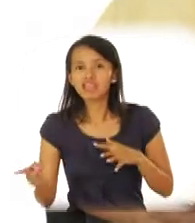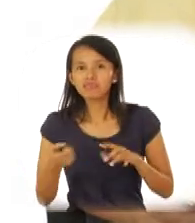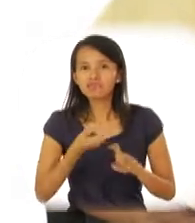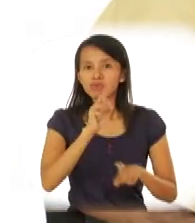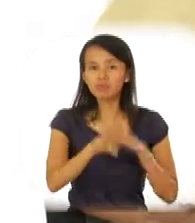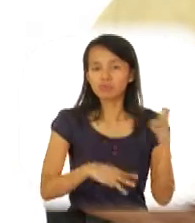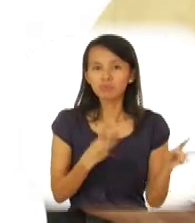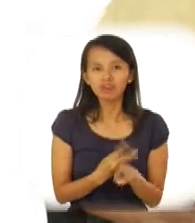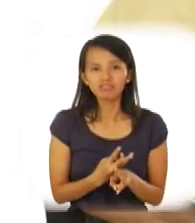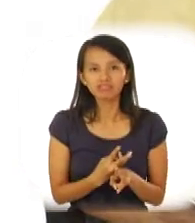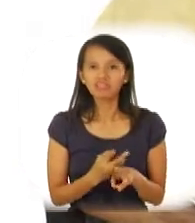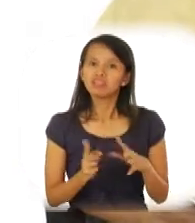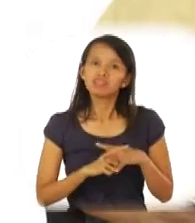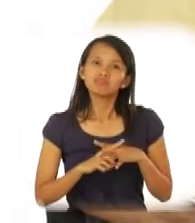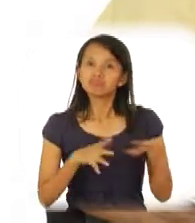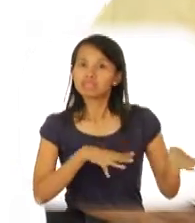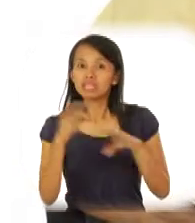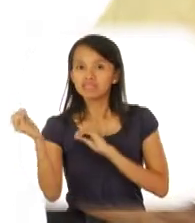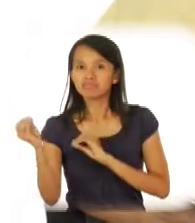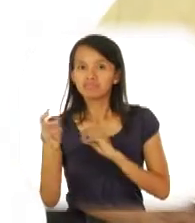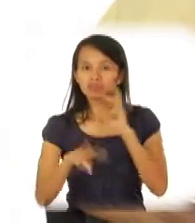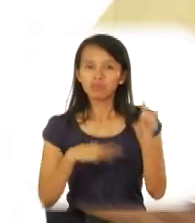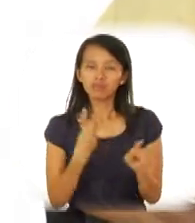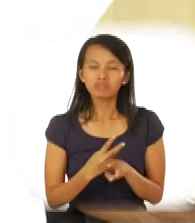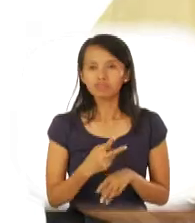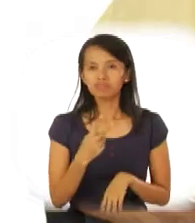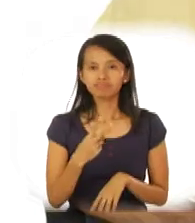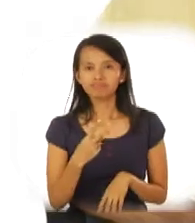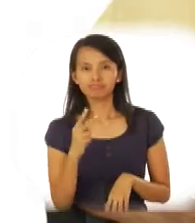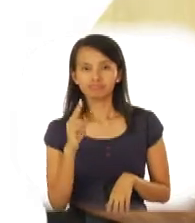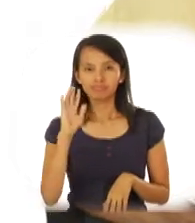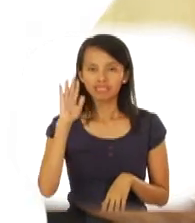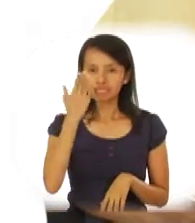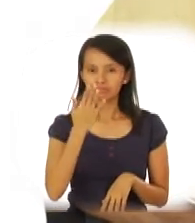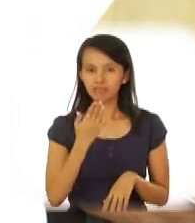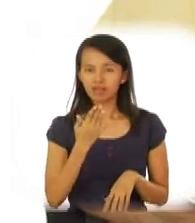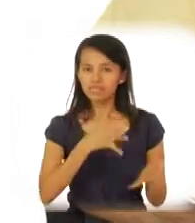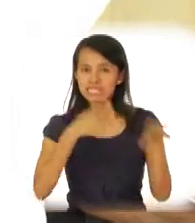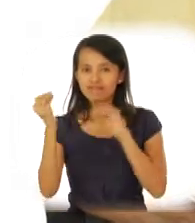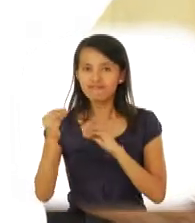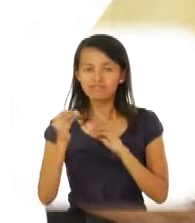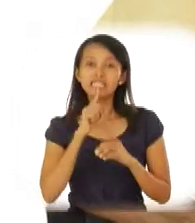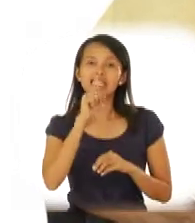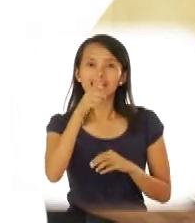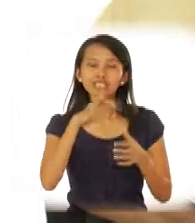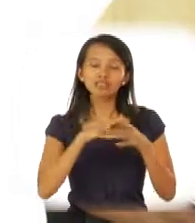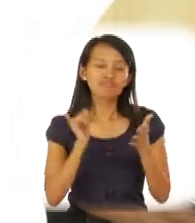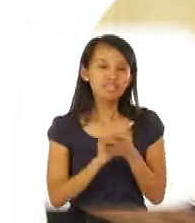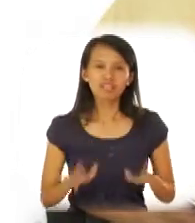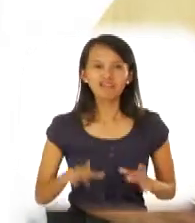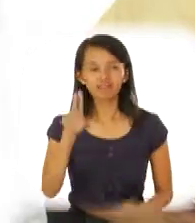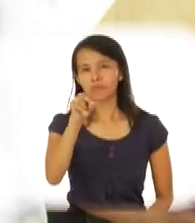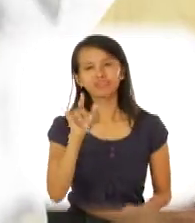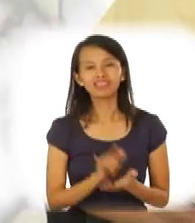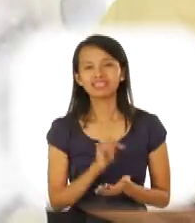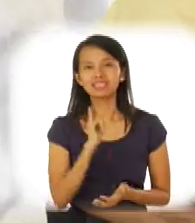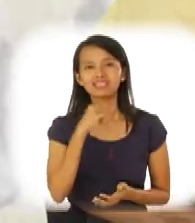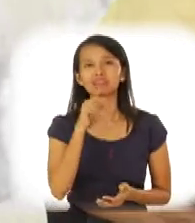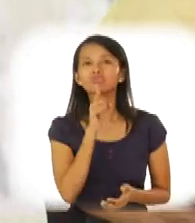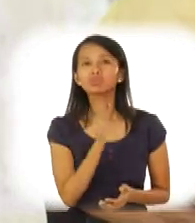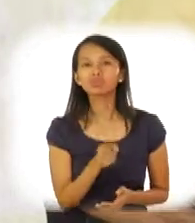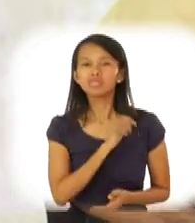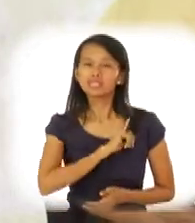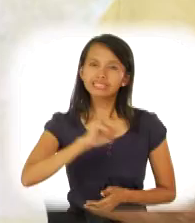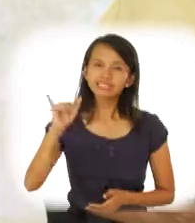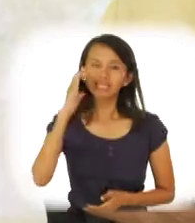you might escape from the world. You might not see the many realities of this life. No, that's